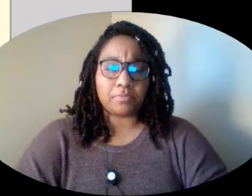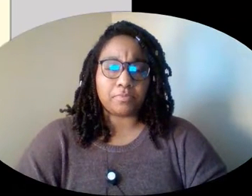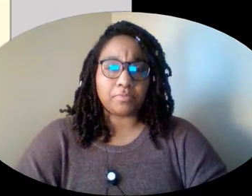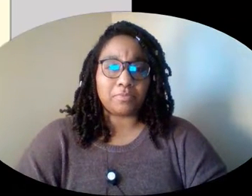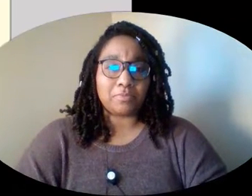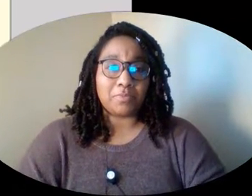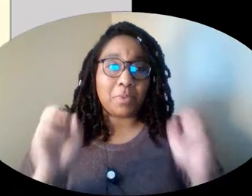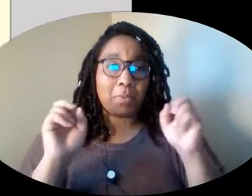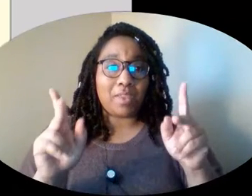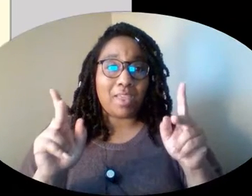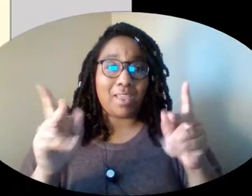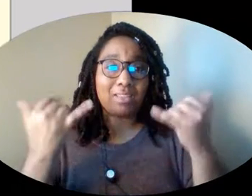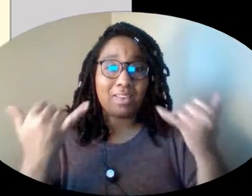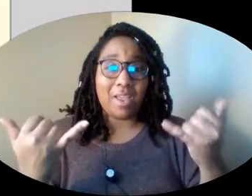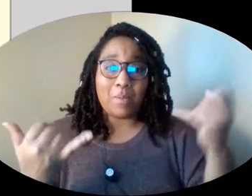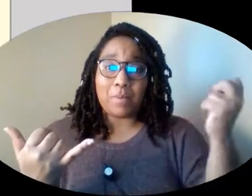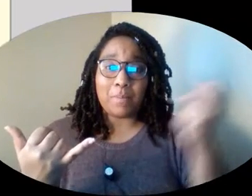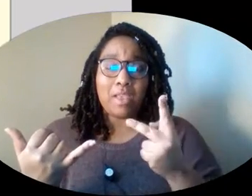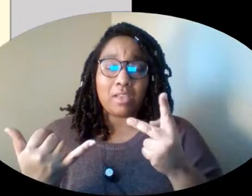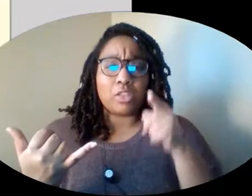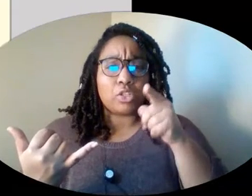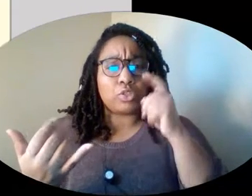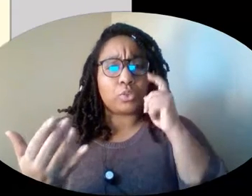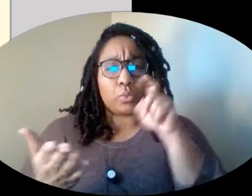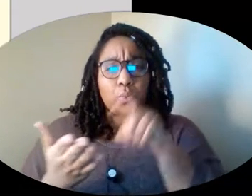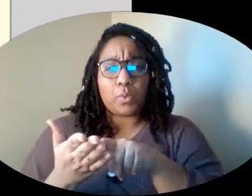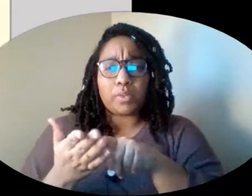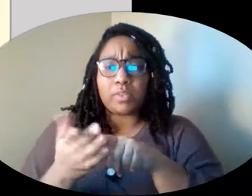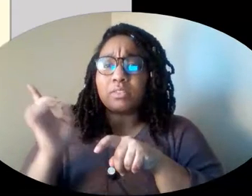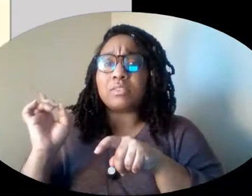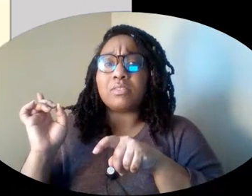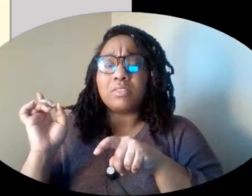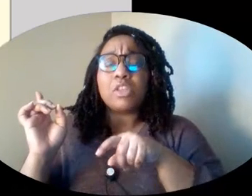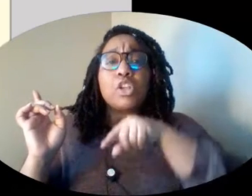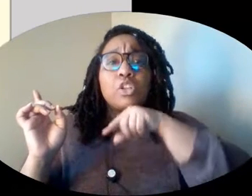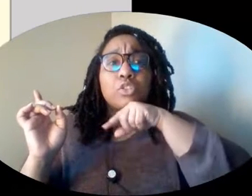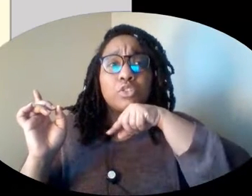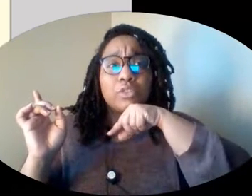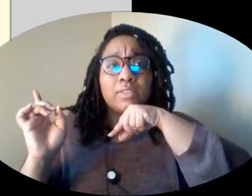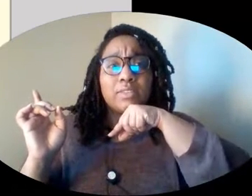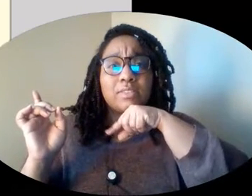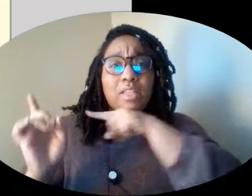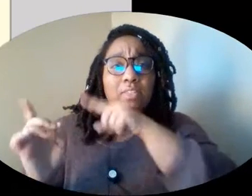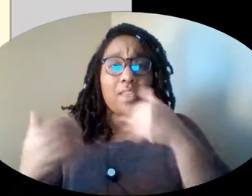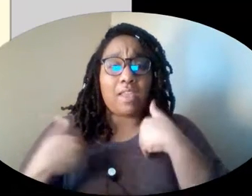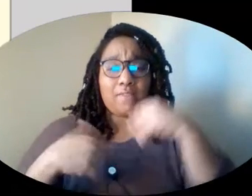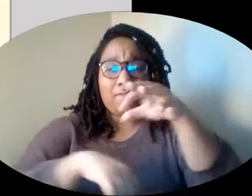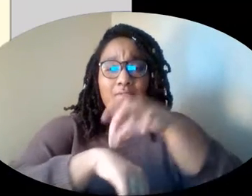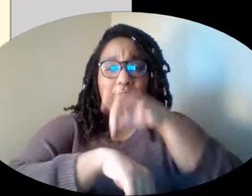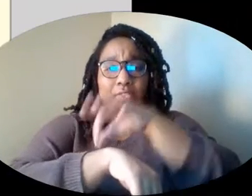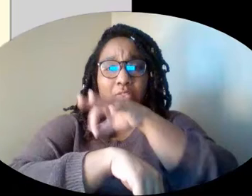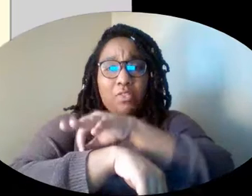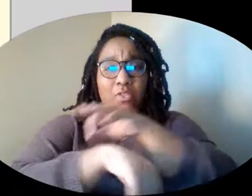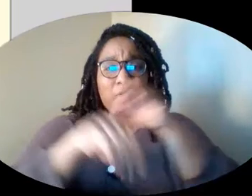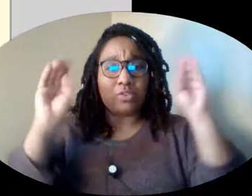All right, we're back. So did you notice that these turkeys have feathers? I